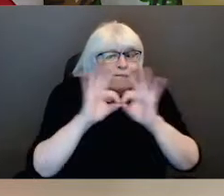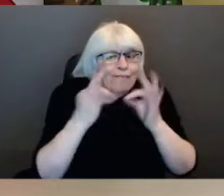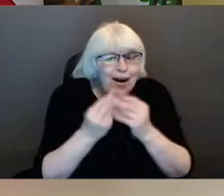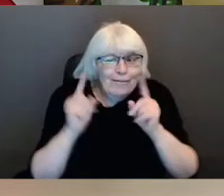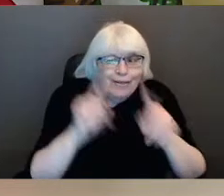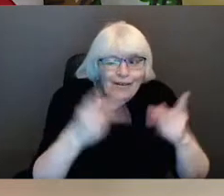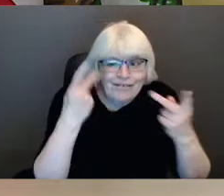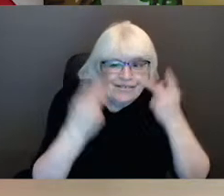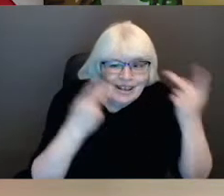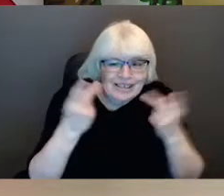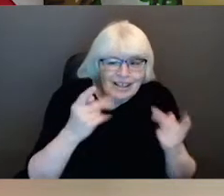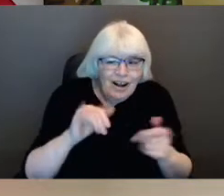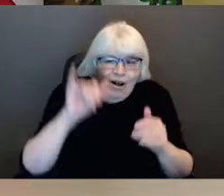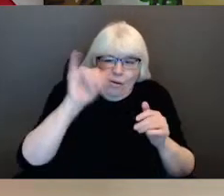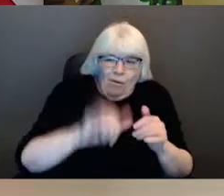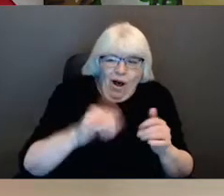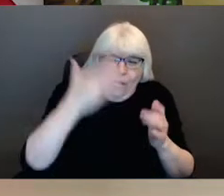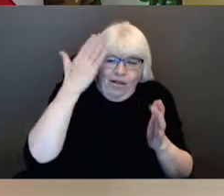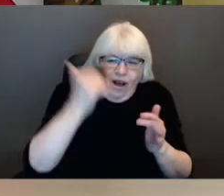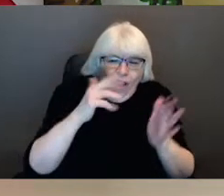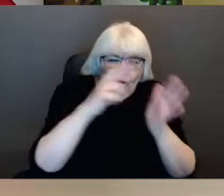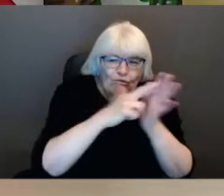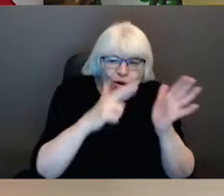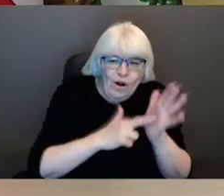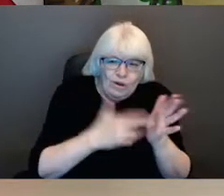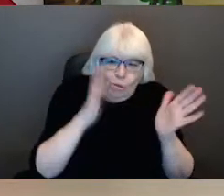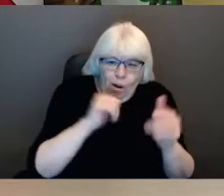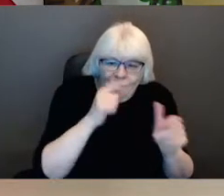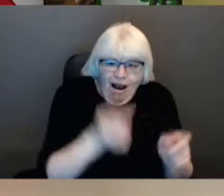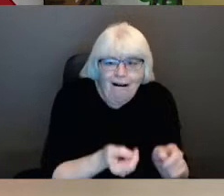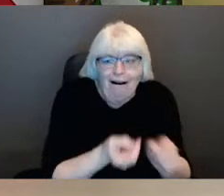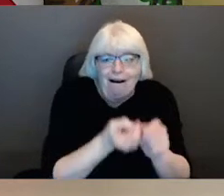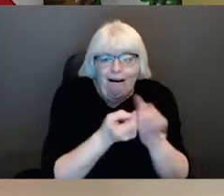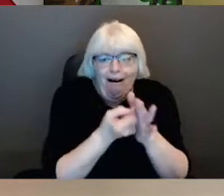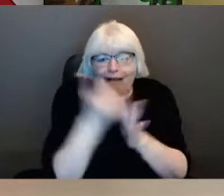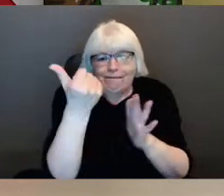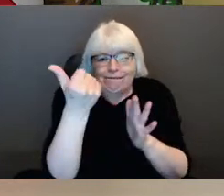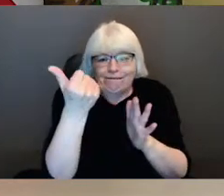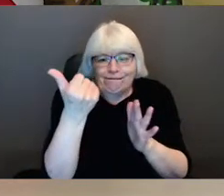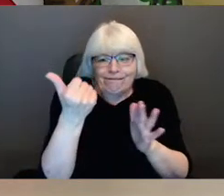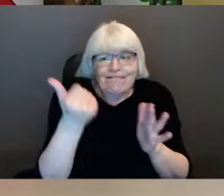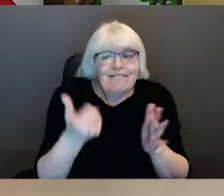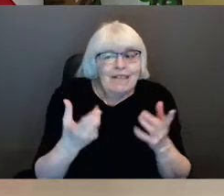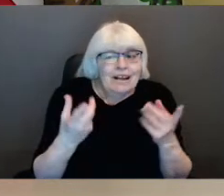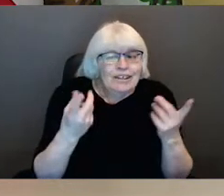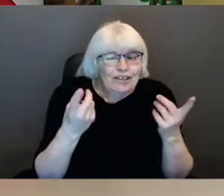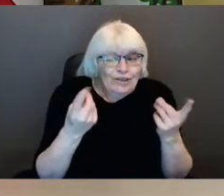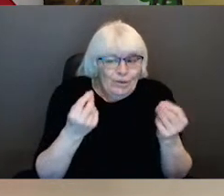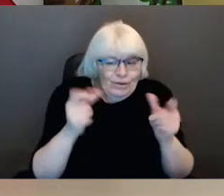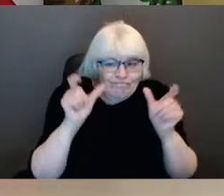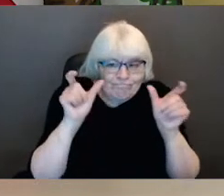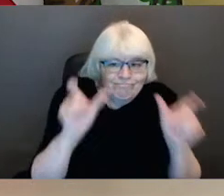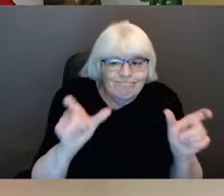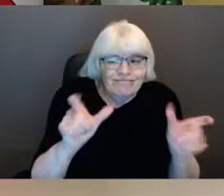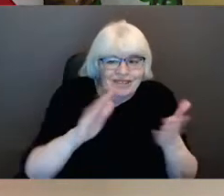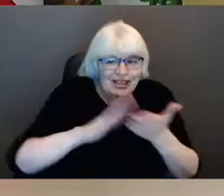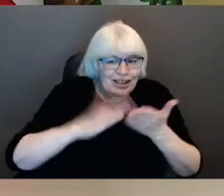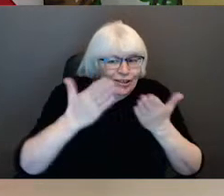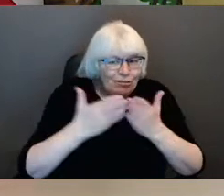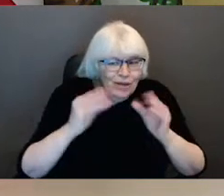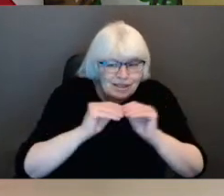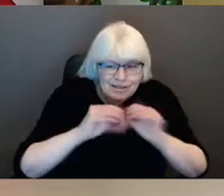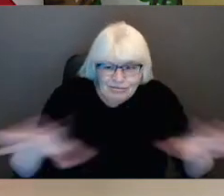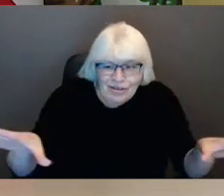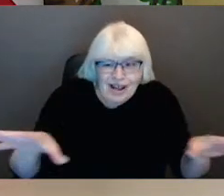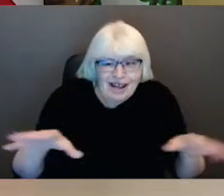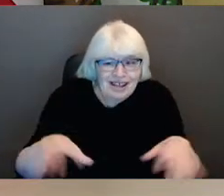now? We know that sort of the travel restrictions were in place to keep COVID out, but with widespread community spread, the case counts as high as there are, why do we still have